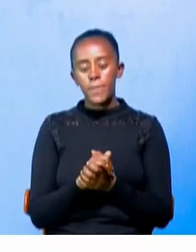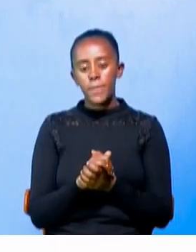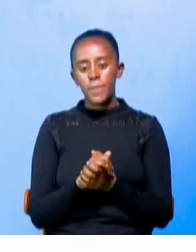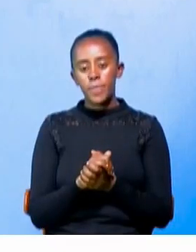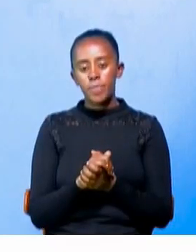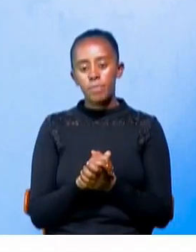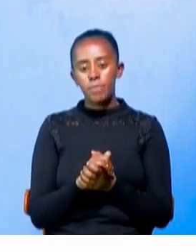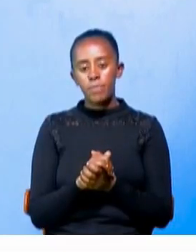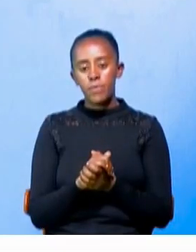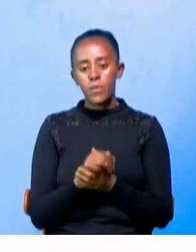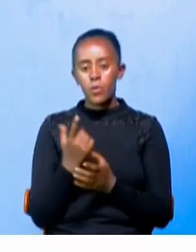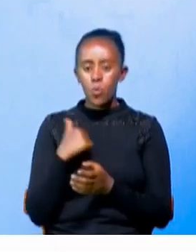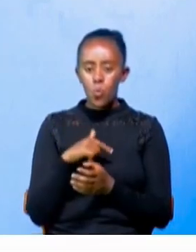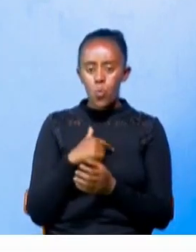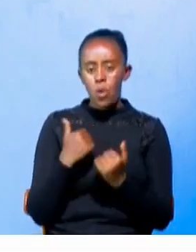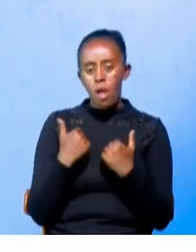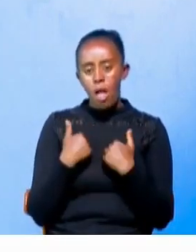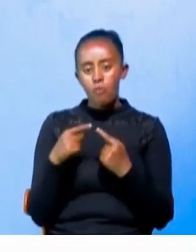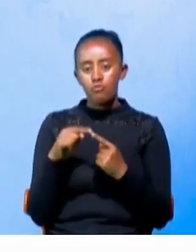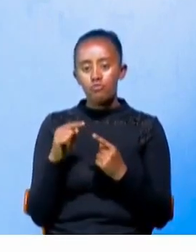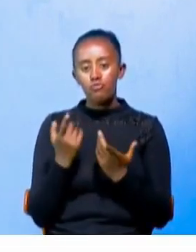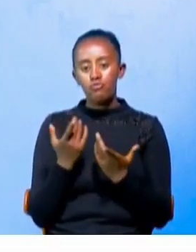to take